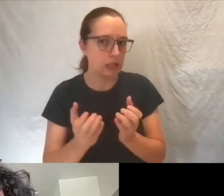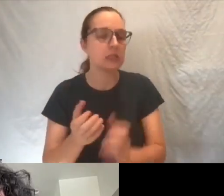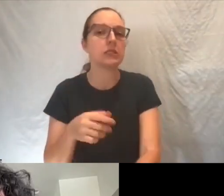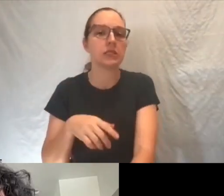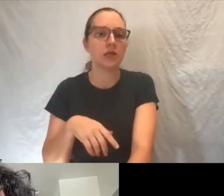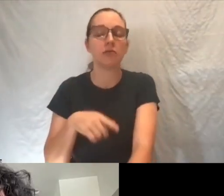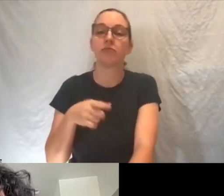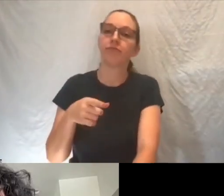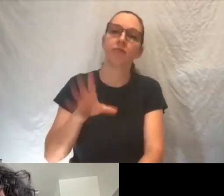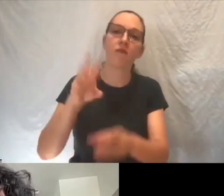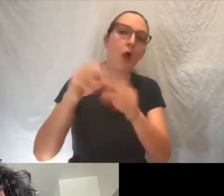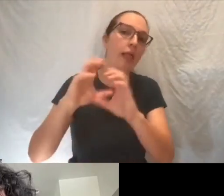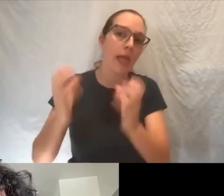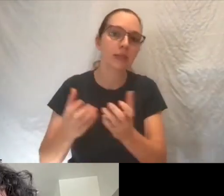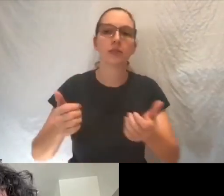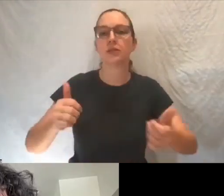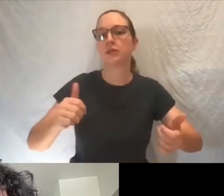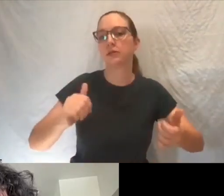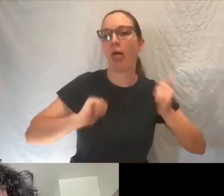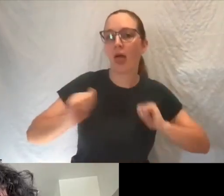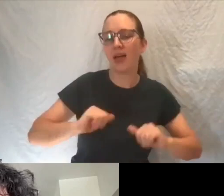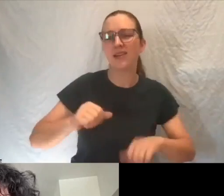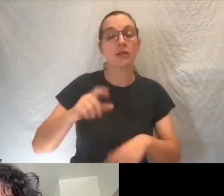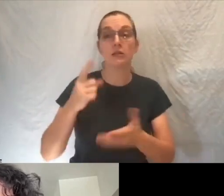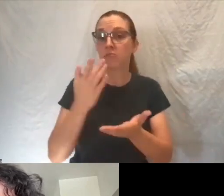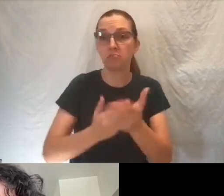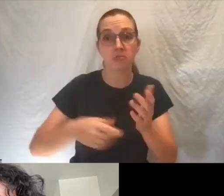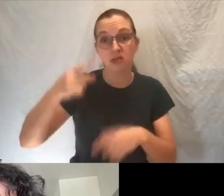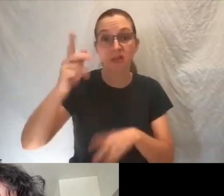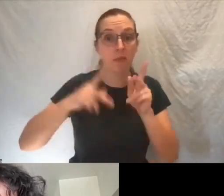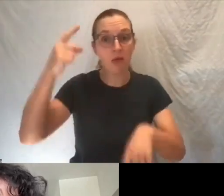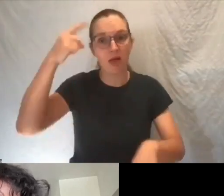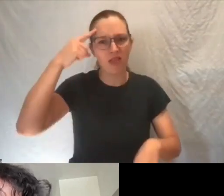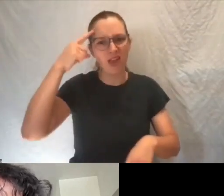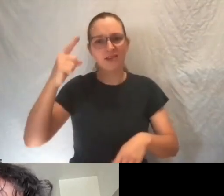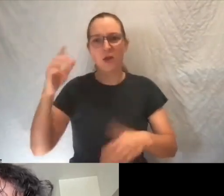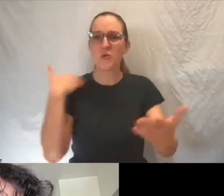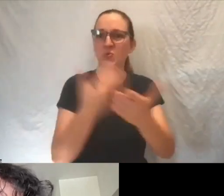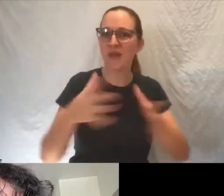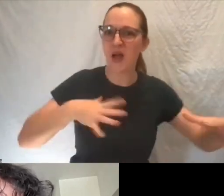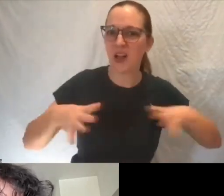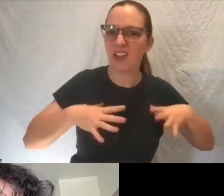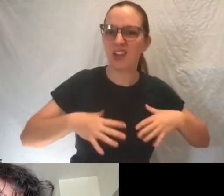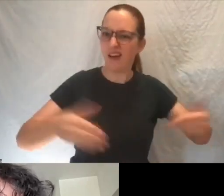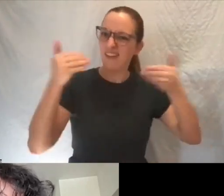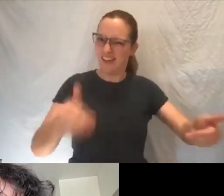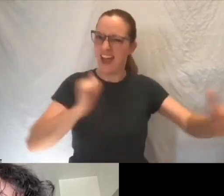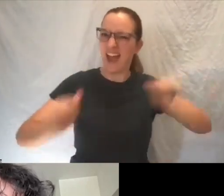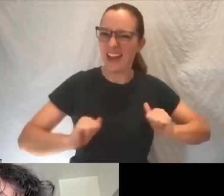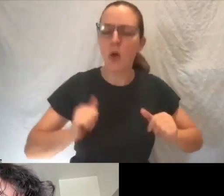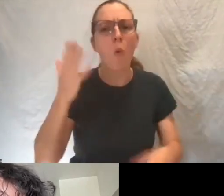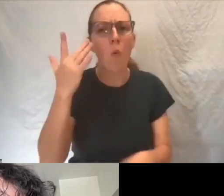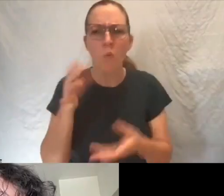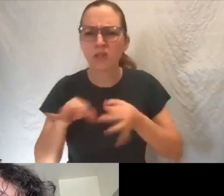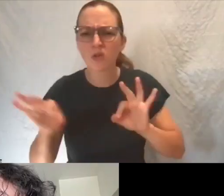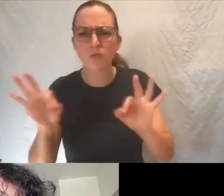did plays. Some people think they can get to Hollywood and just do it. Why is it so important for everybody to